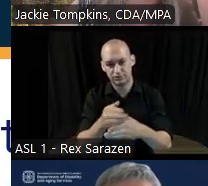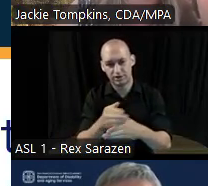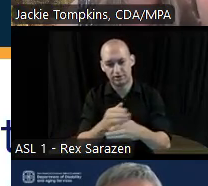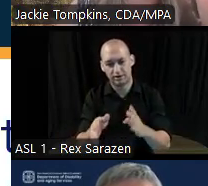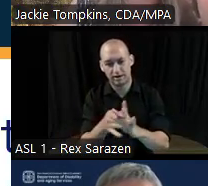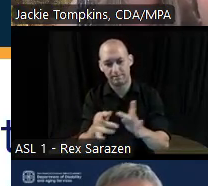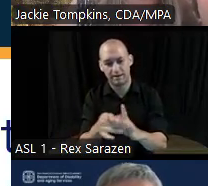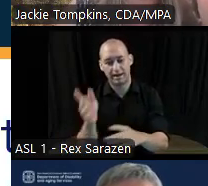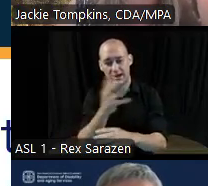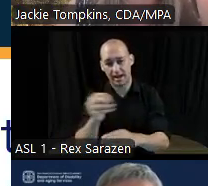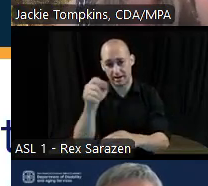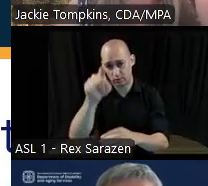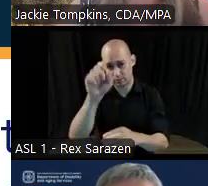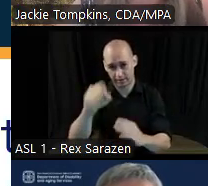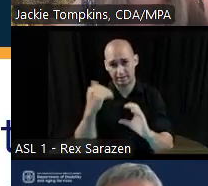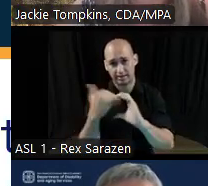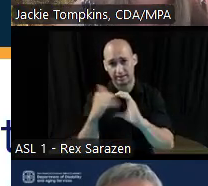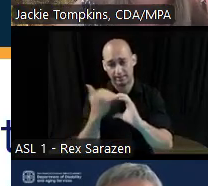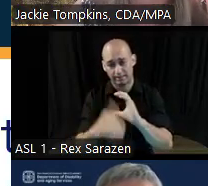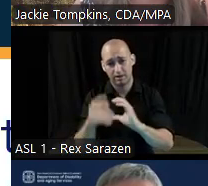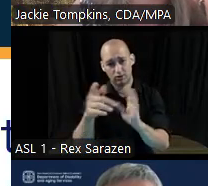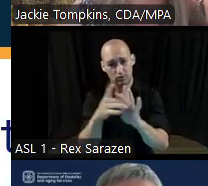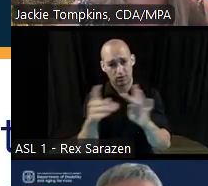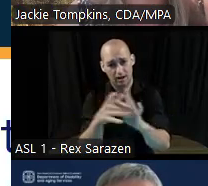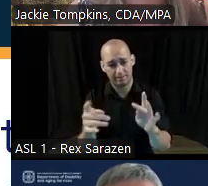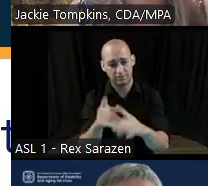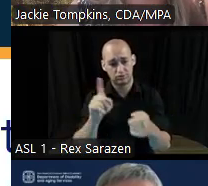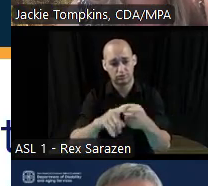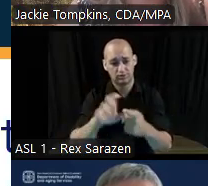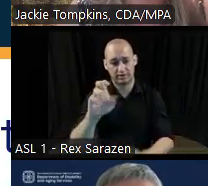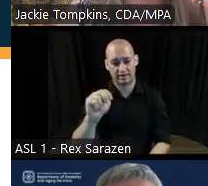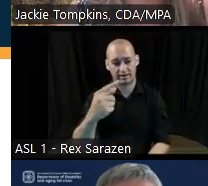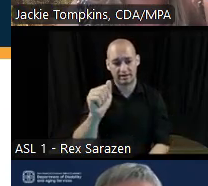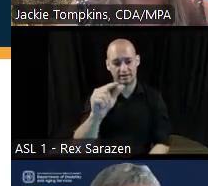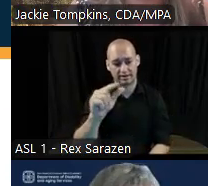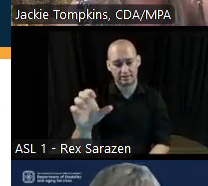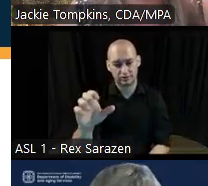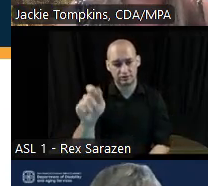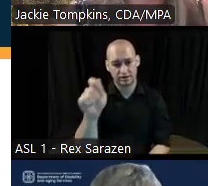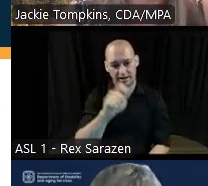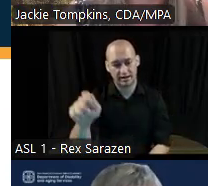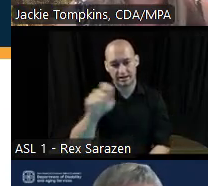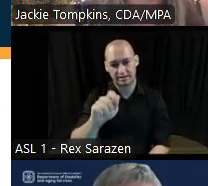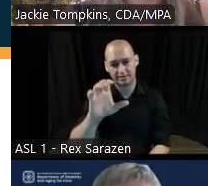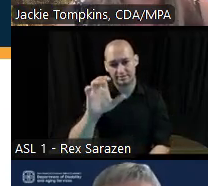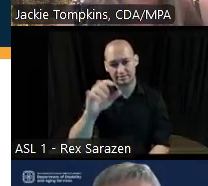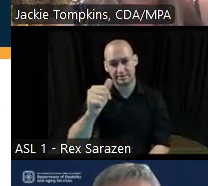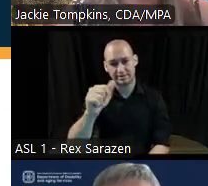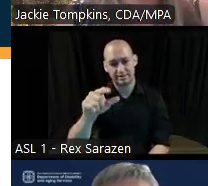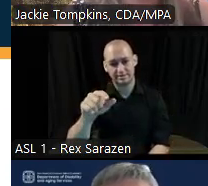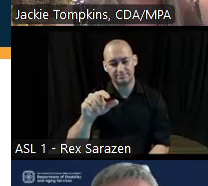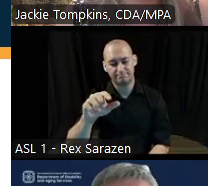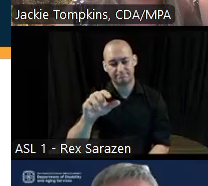engage.ca.gov is always available for you to share such comments. Before we